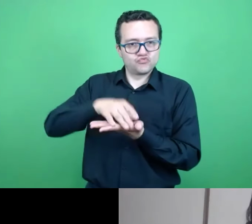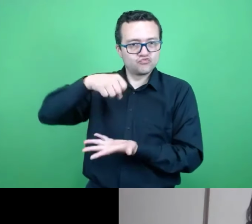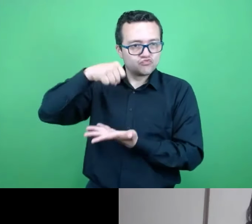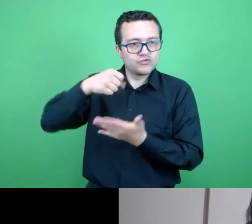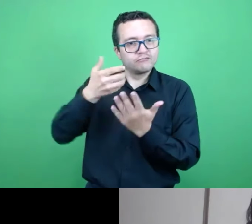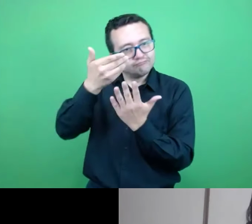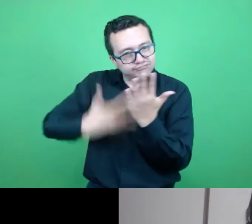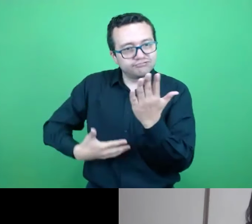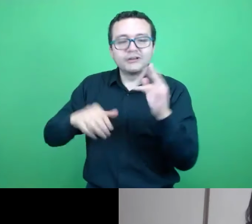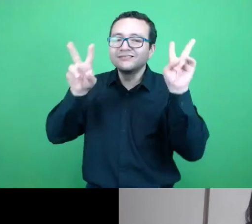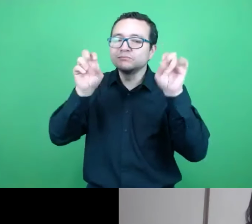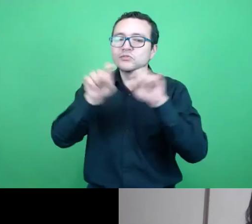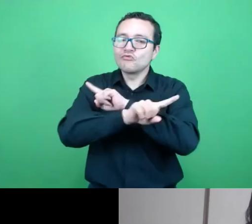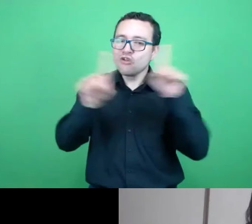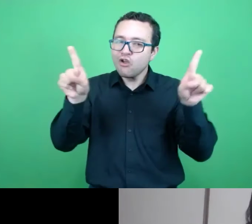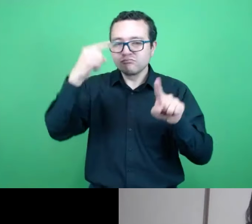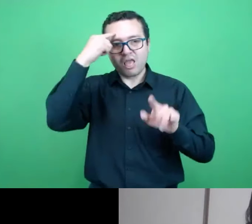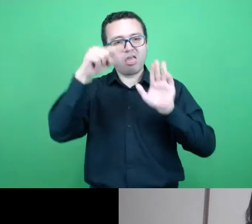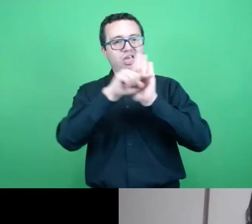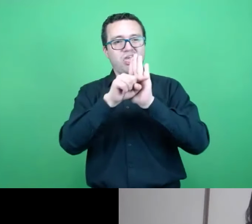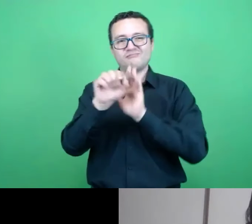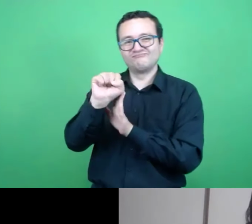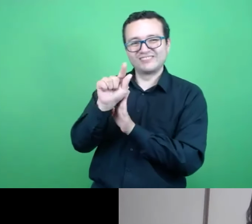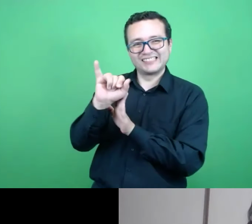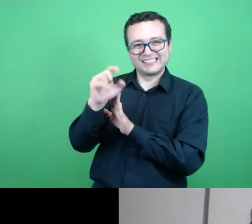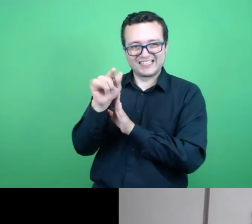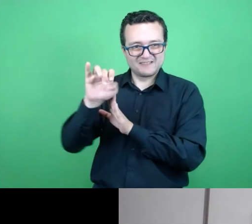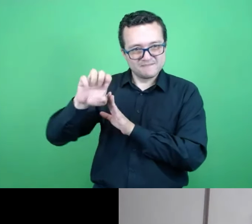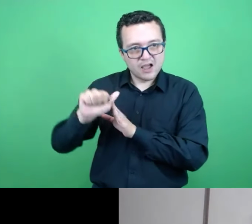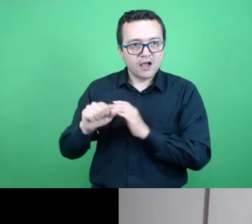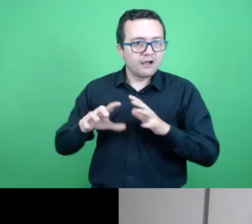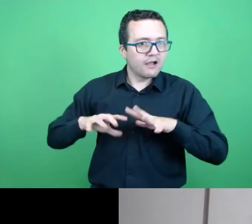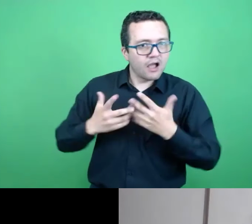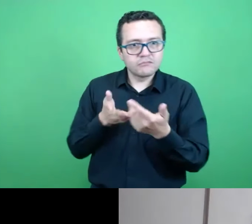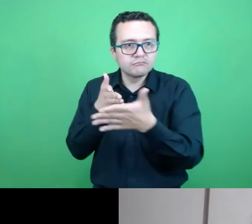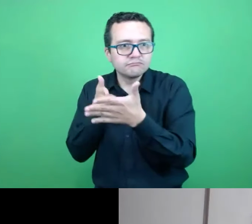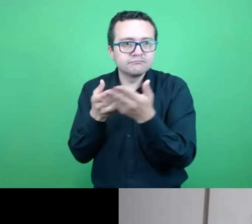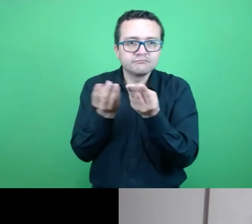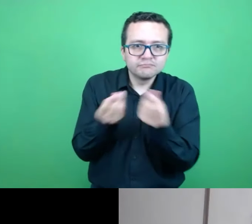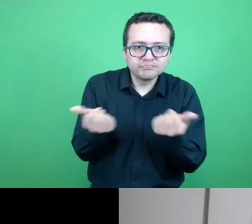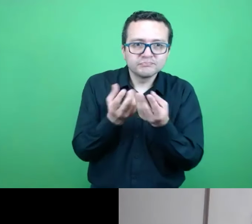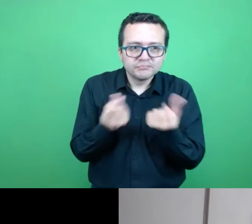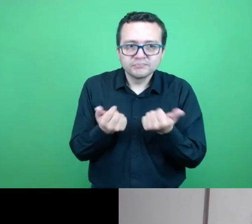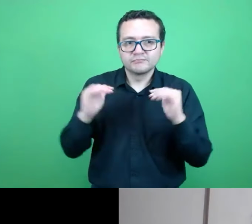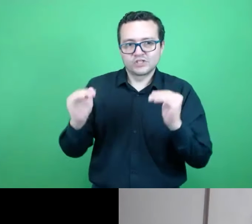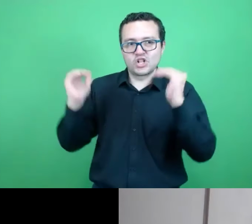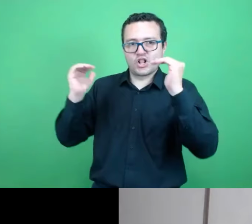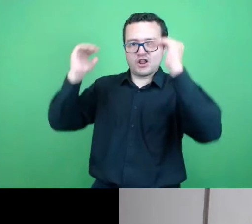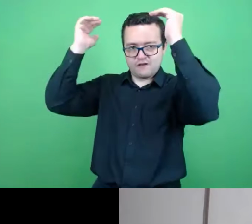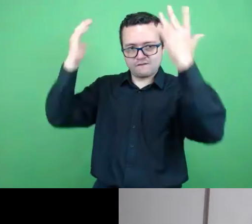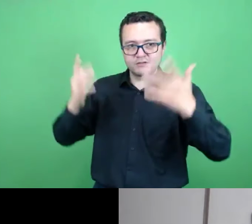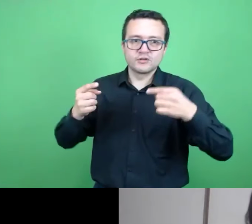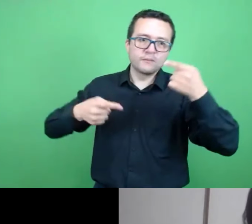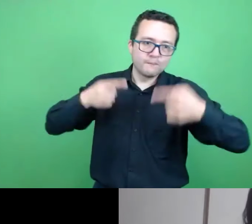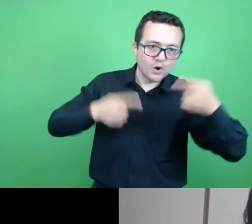of society, family level, community level, policy level, organizational level, to address stigma using very